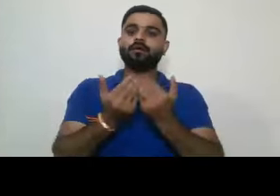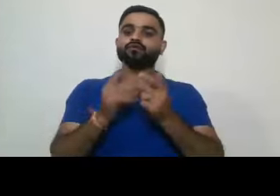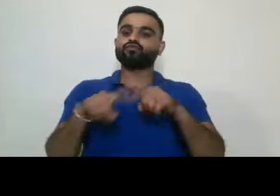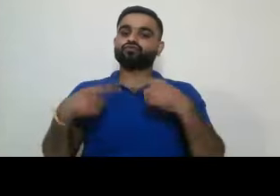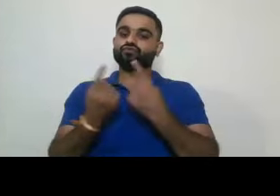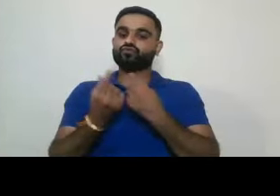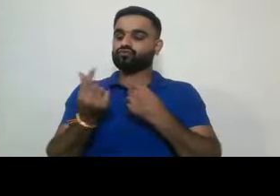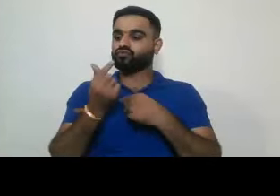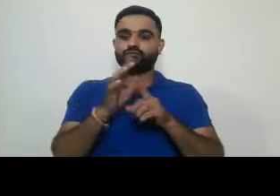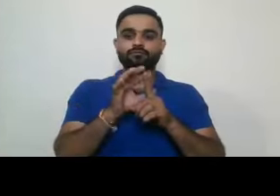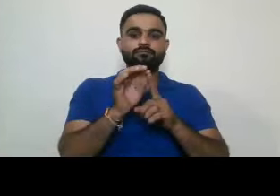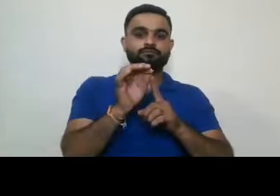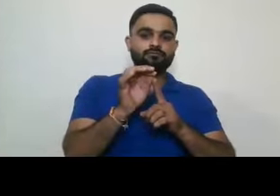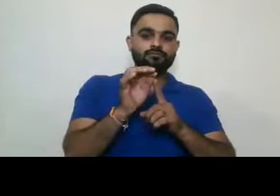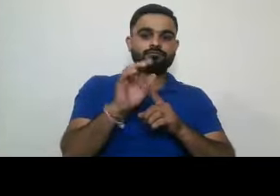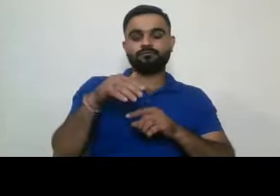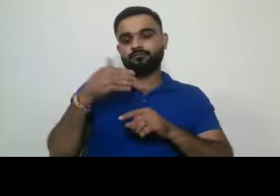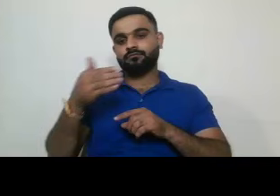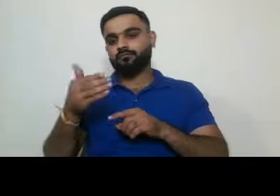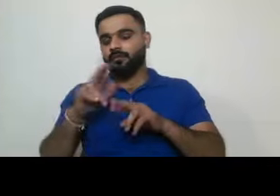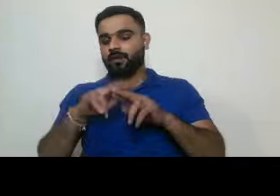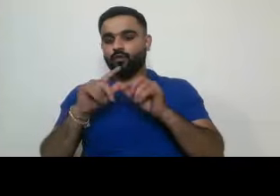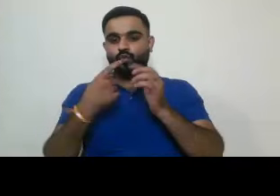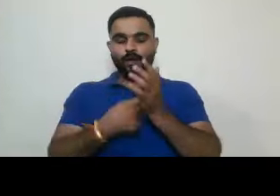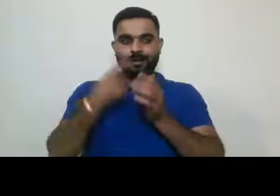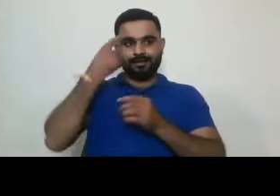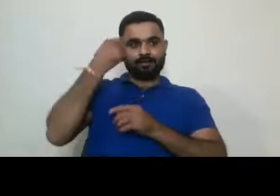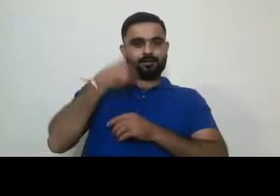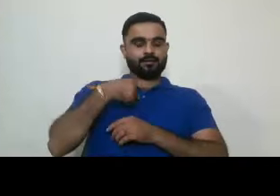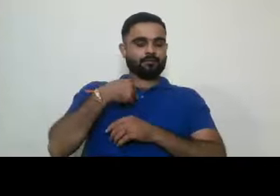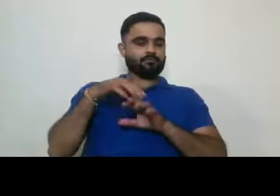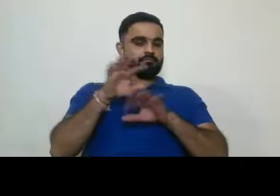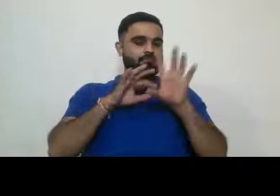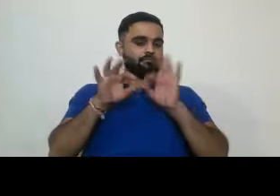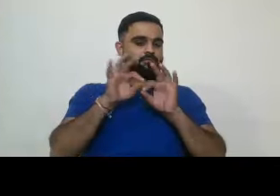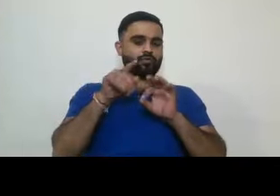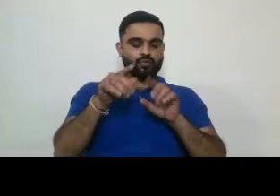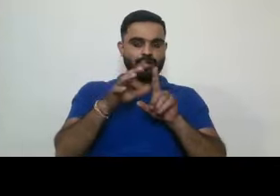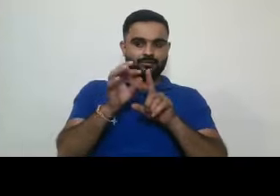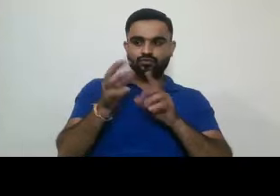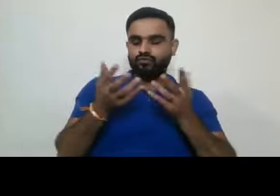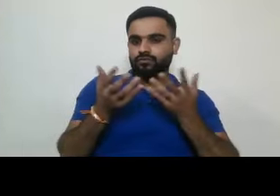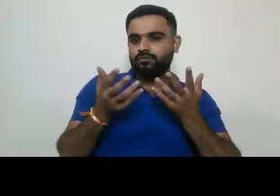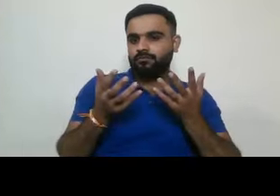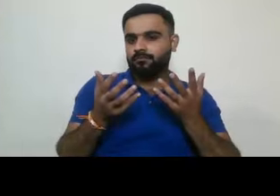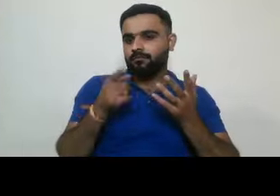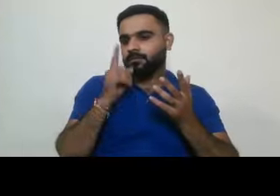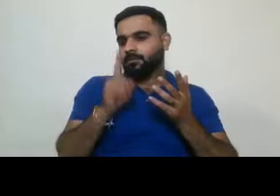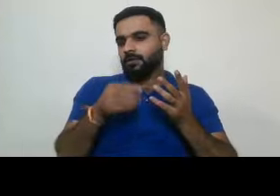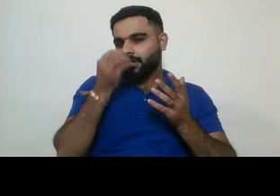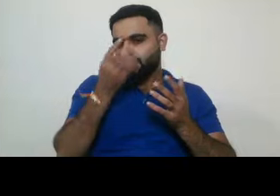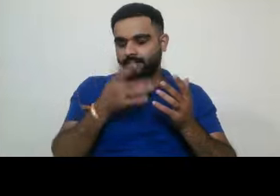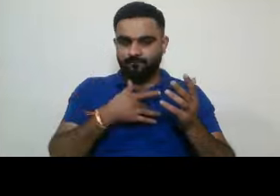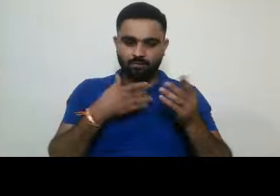able to use that? Or what factors come to your mind when you're choosing a tool? What do you consider? It should be easy and